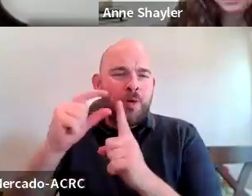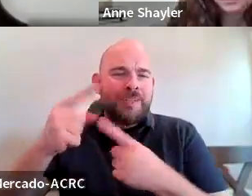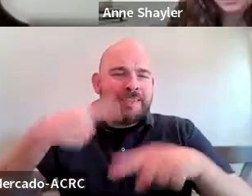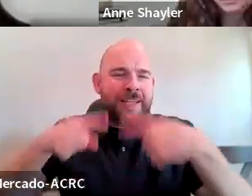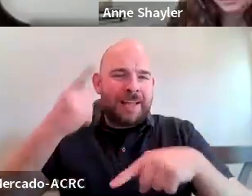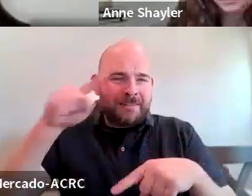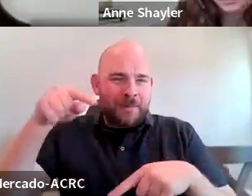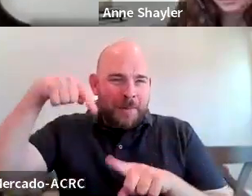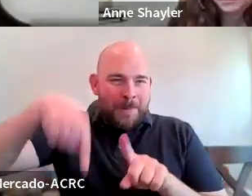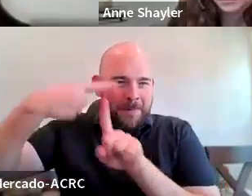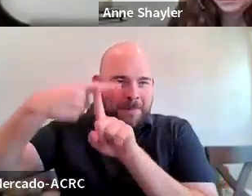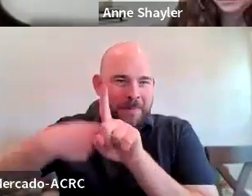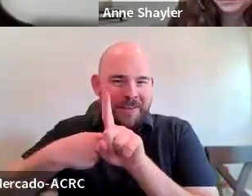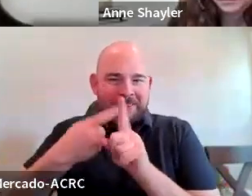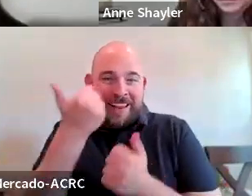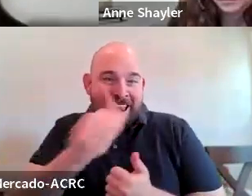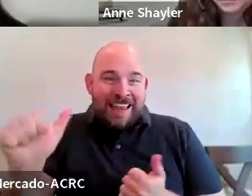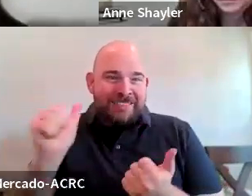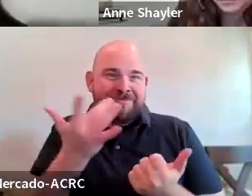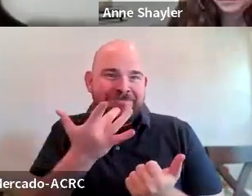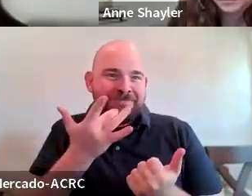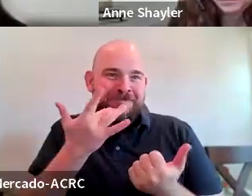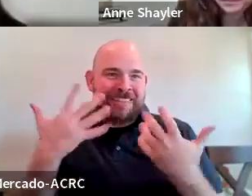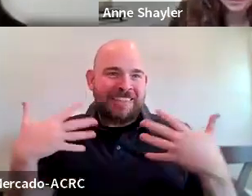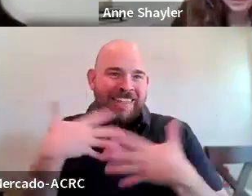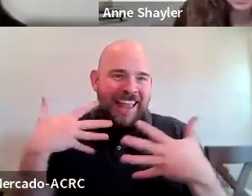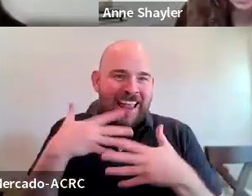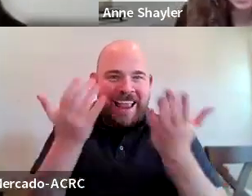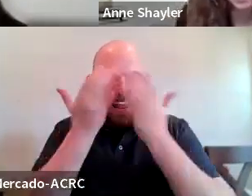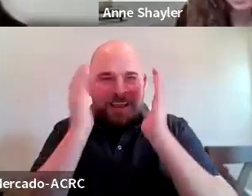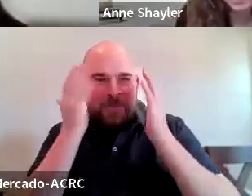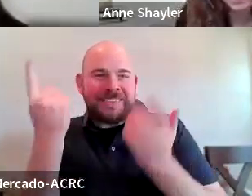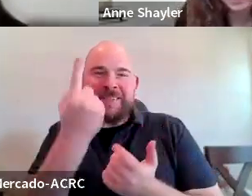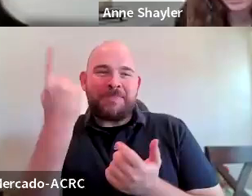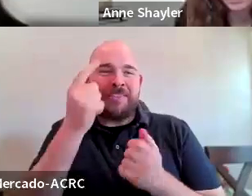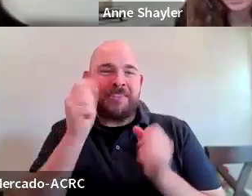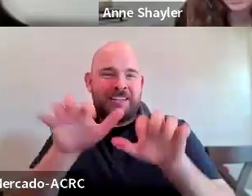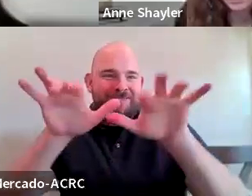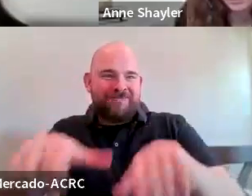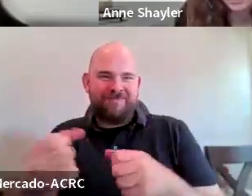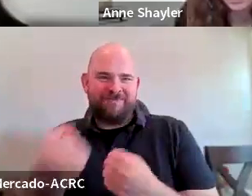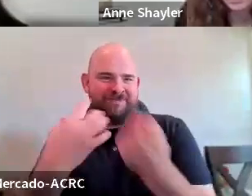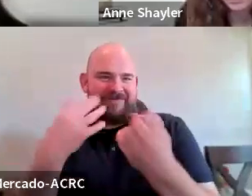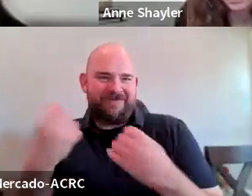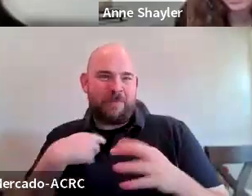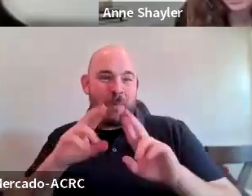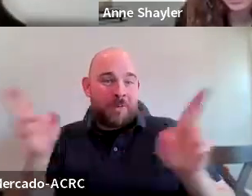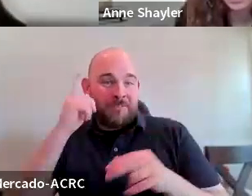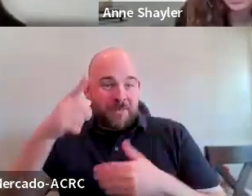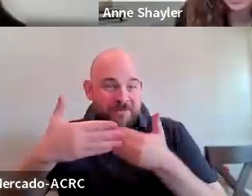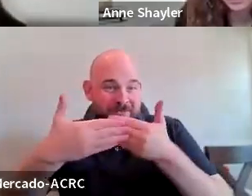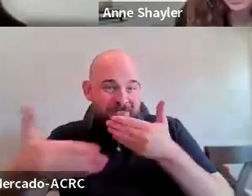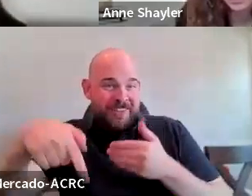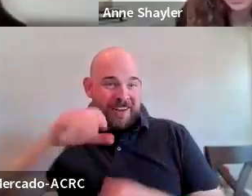So yeah, any words or signs that you would like for this month's sign of the week? If you're preferring more